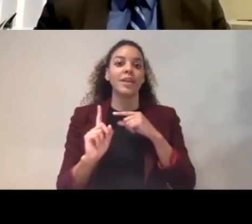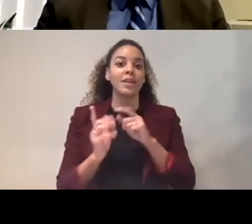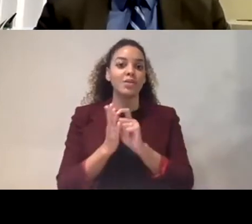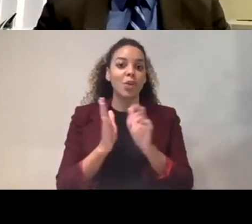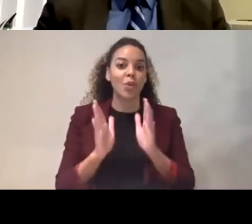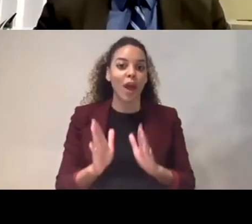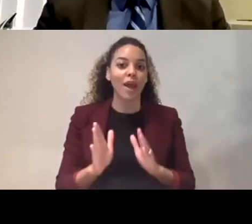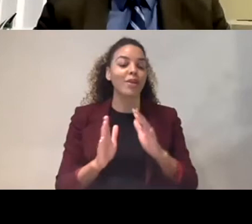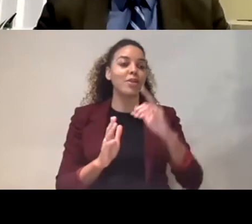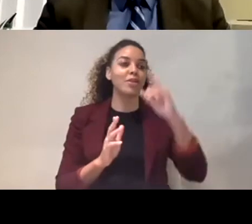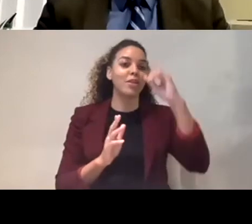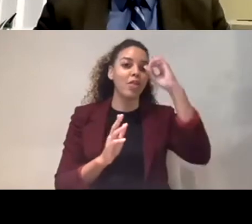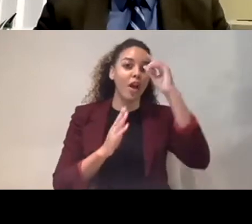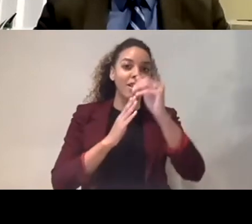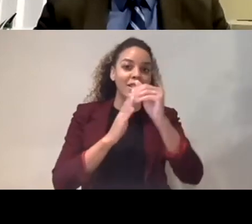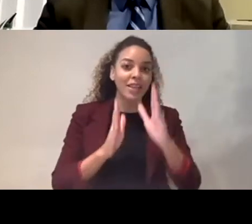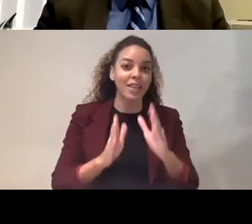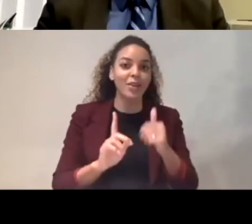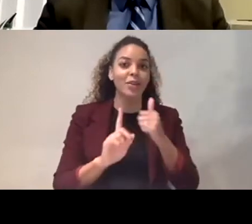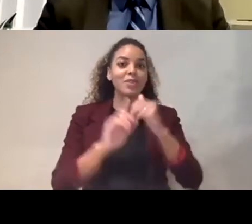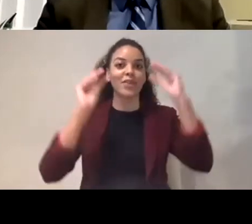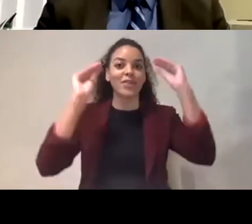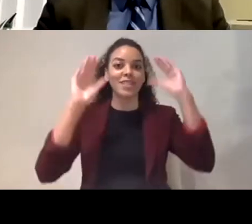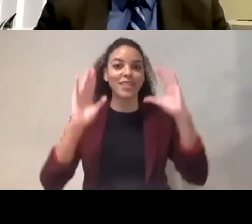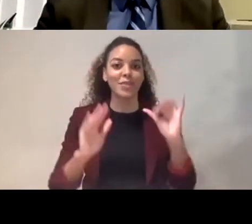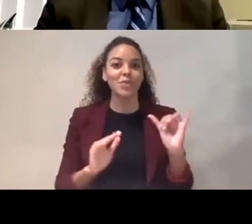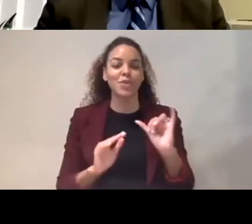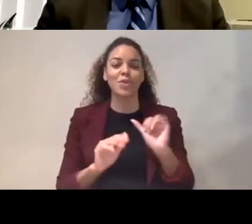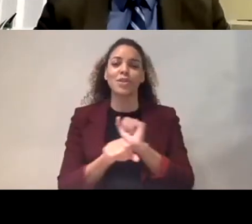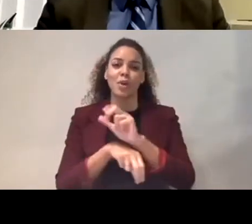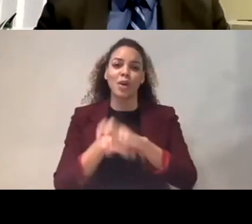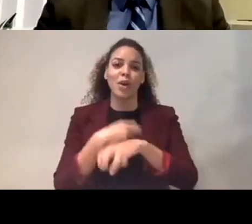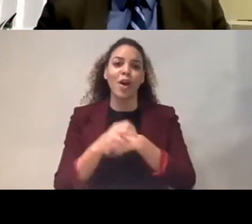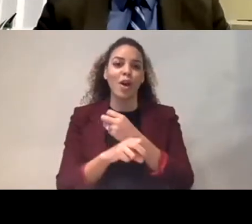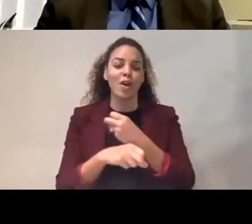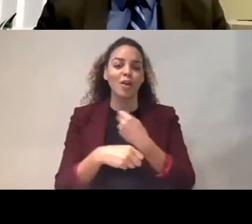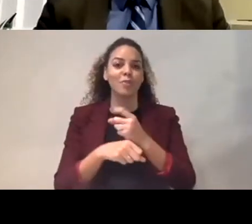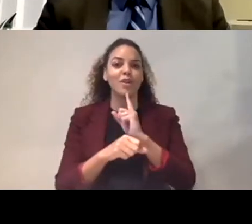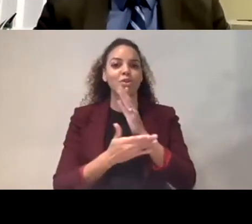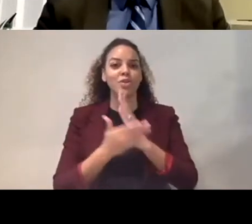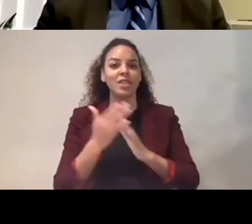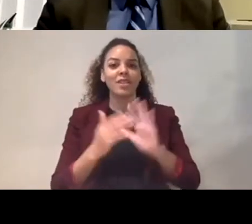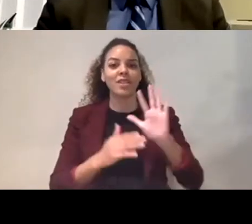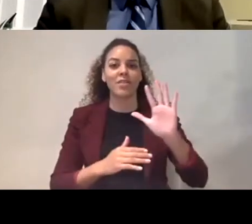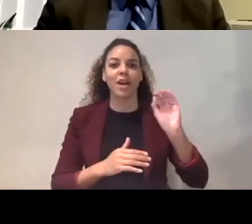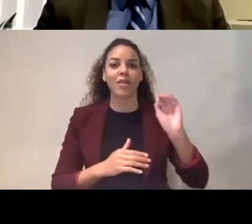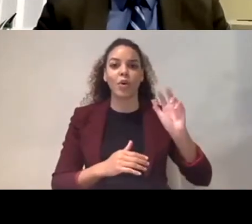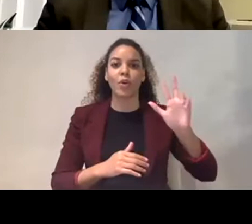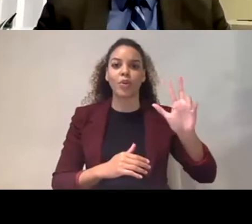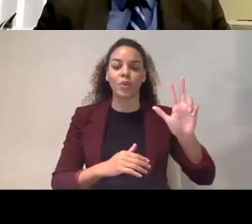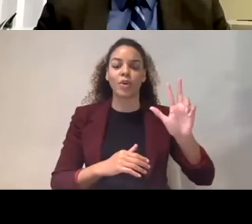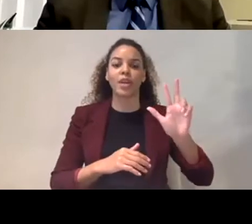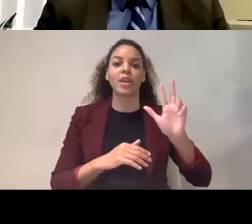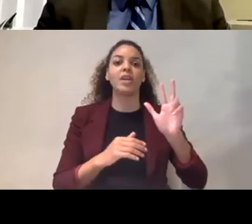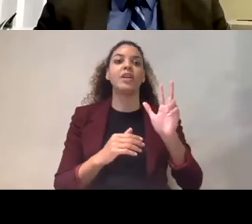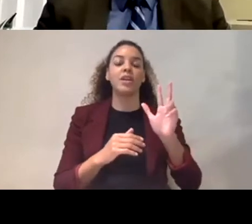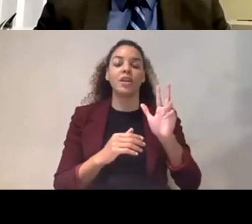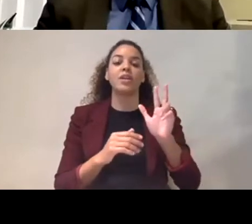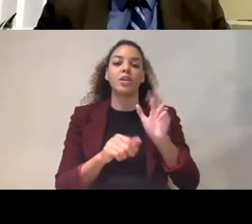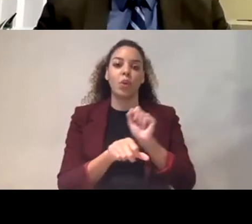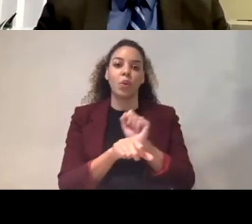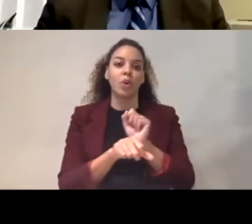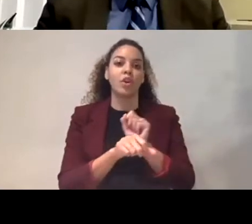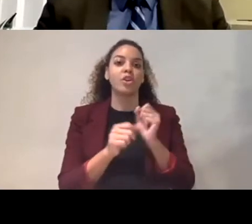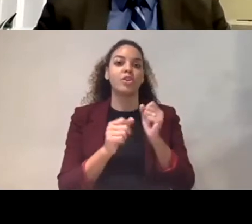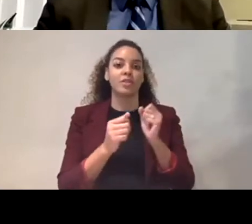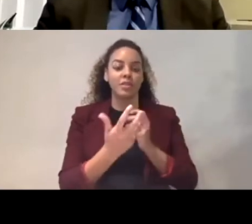he is a teacher, and he has been working hard to make Section 503 work for as many federal contractors and workers with